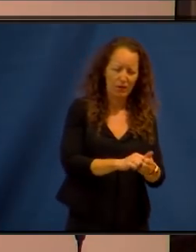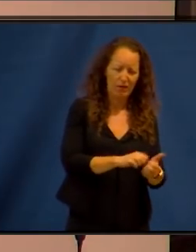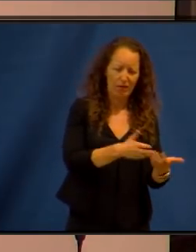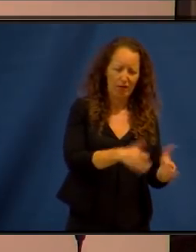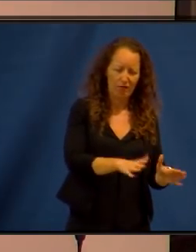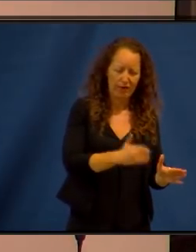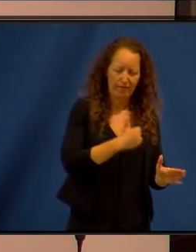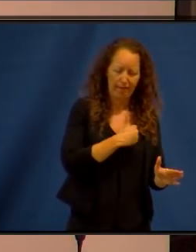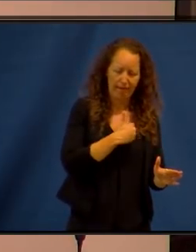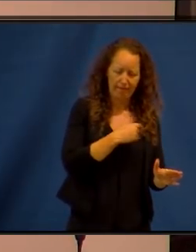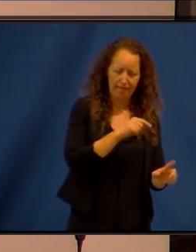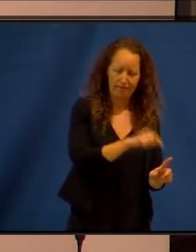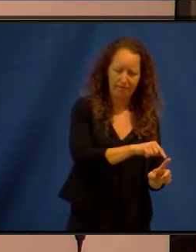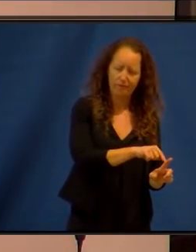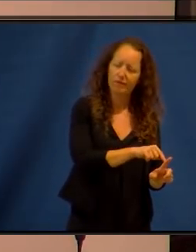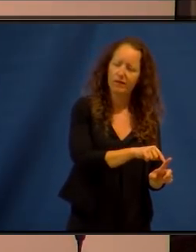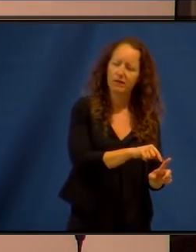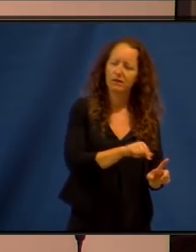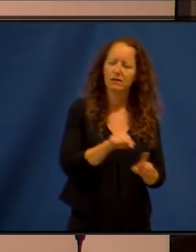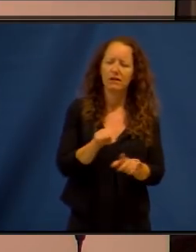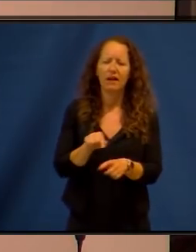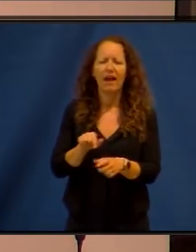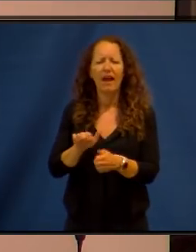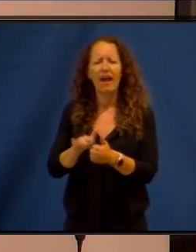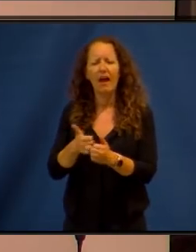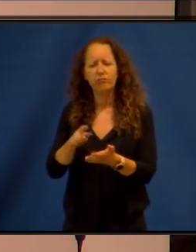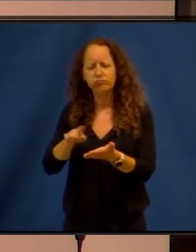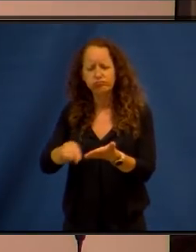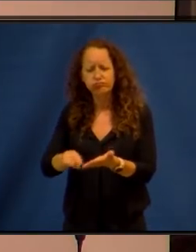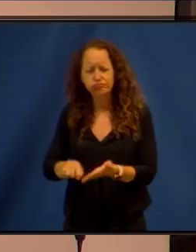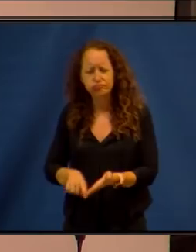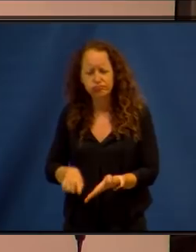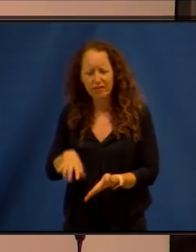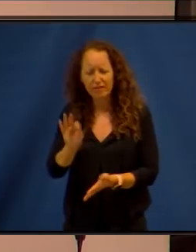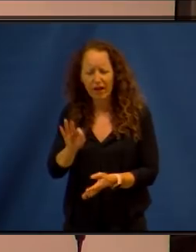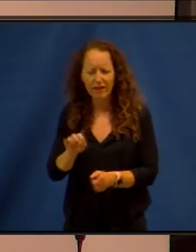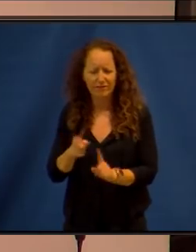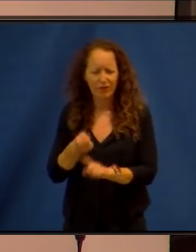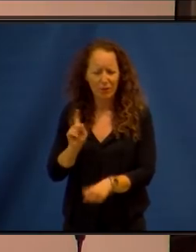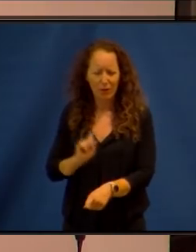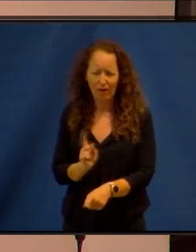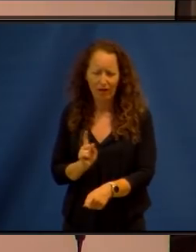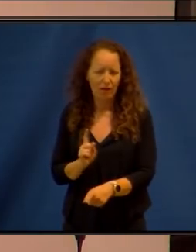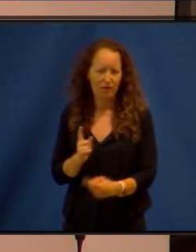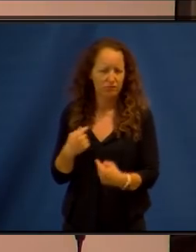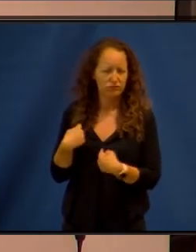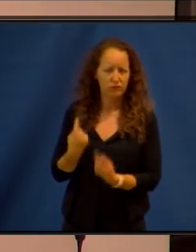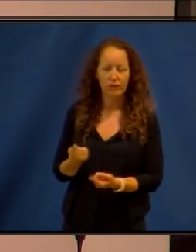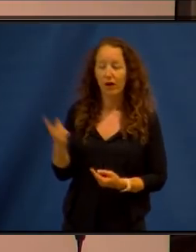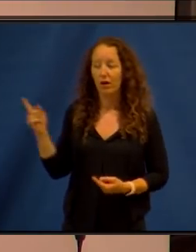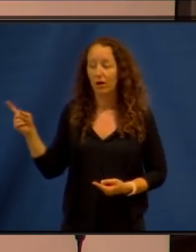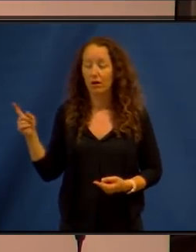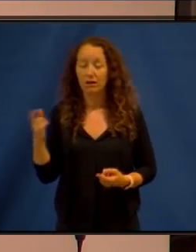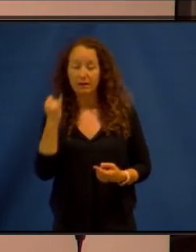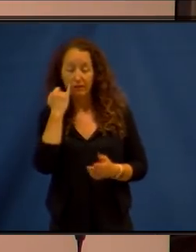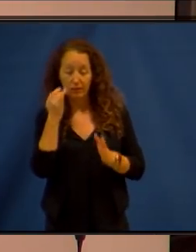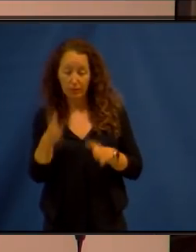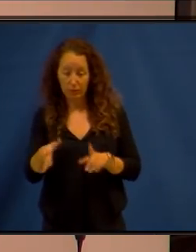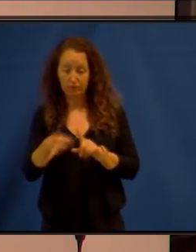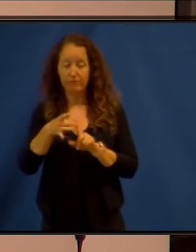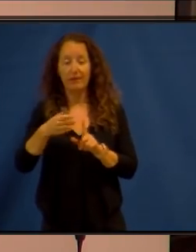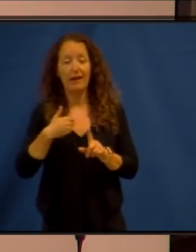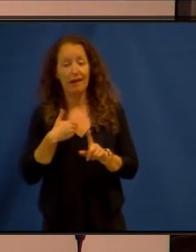contact tracing and follow up and investigate with every single case to understand, get a better idea of where those cases